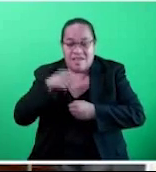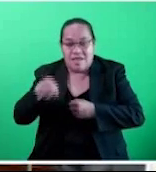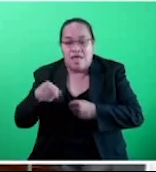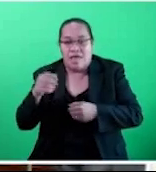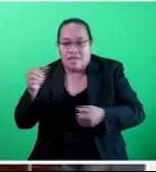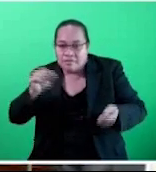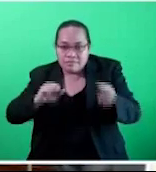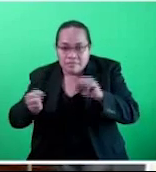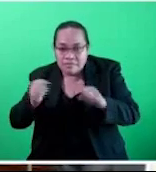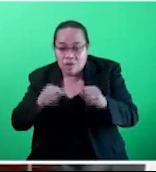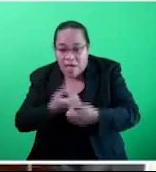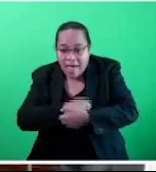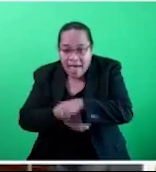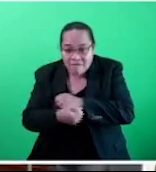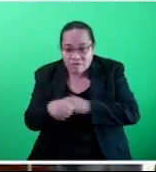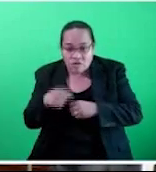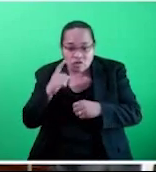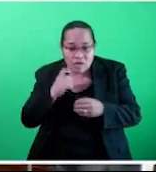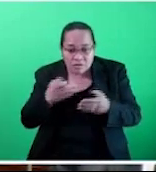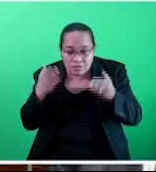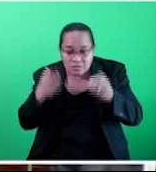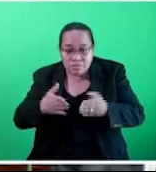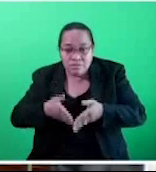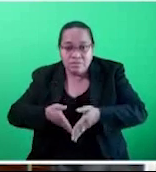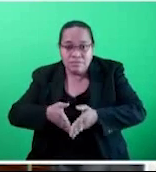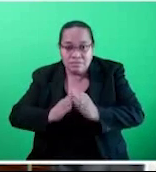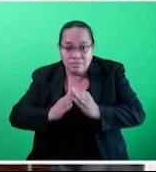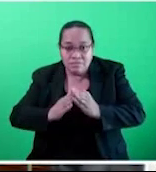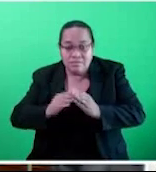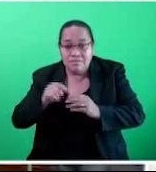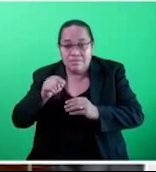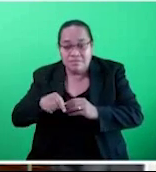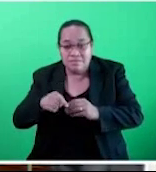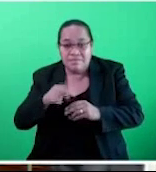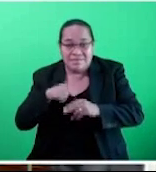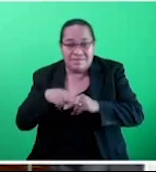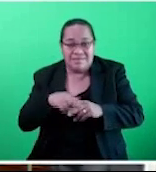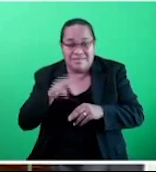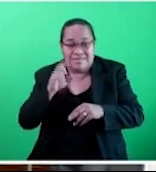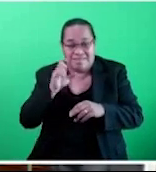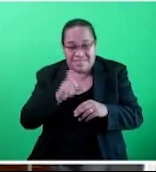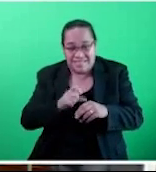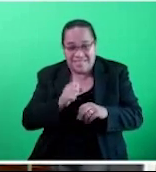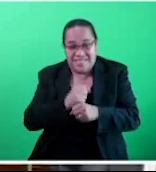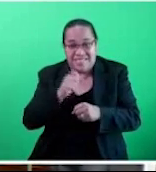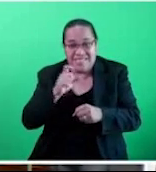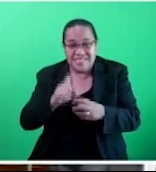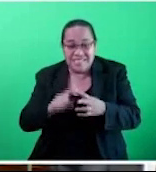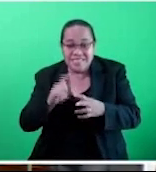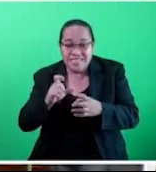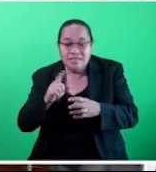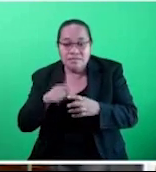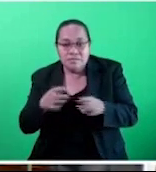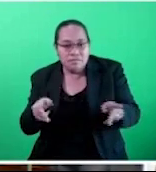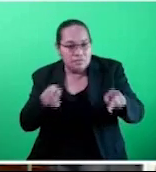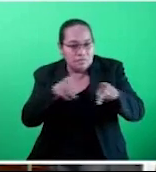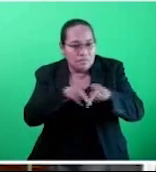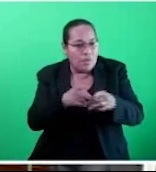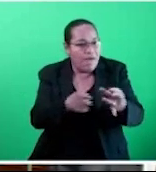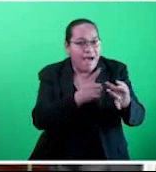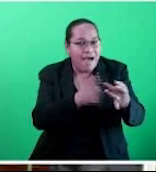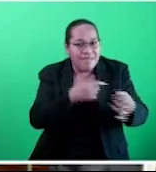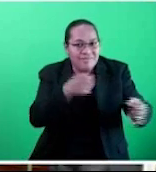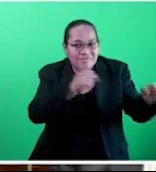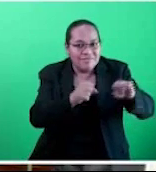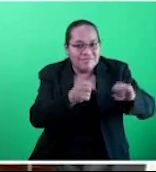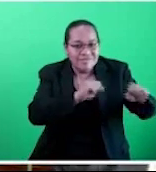underway to establish a dedicated molecular laboratory at Fiji CDC to complement and expand the work currently done in the existing lab,